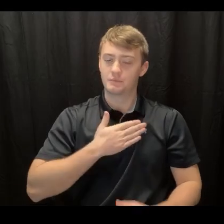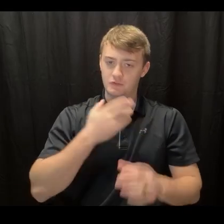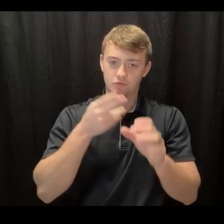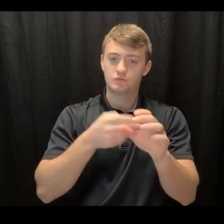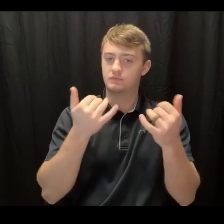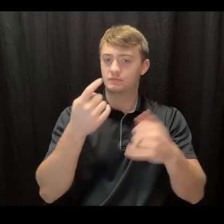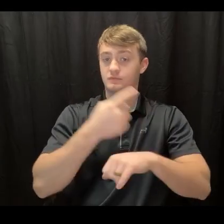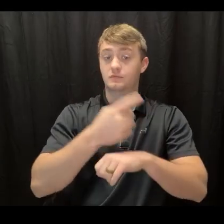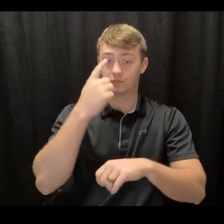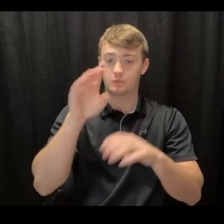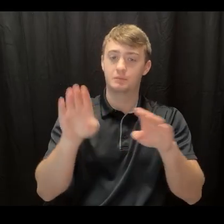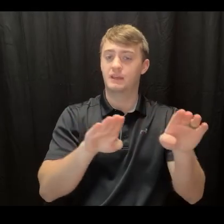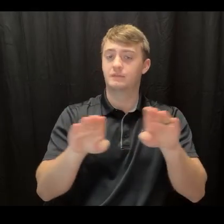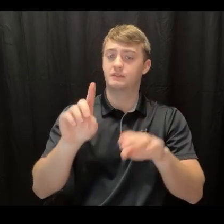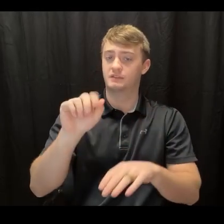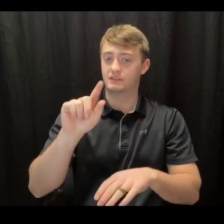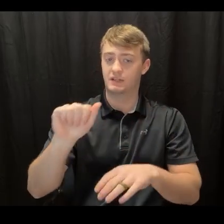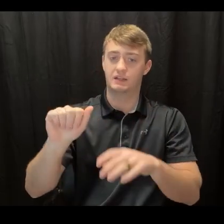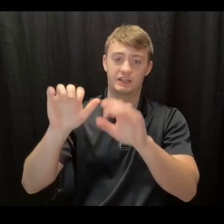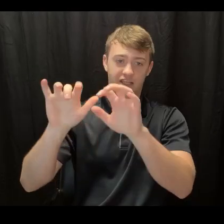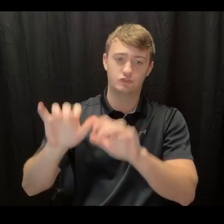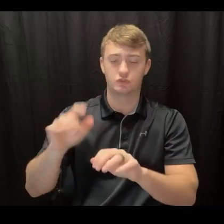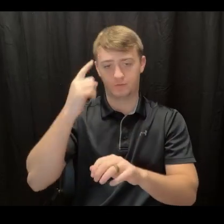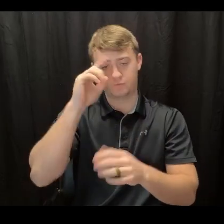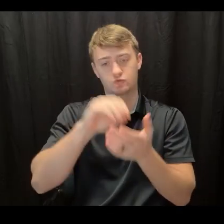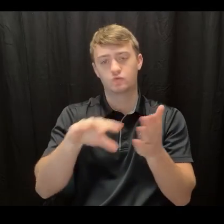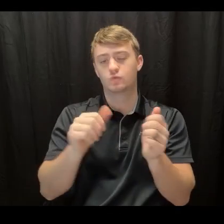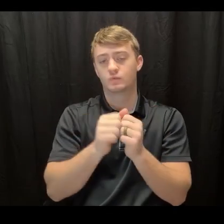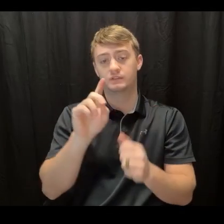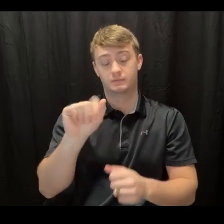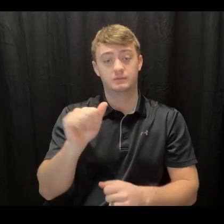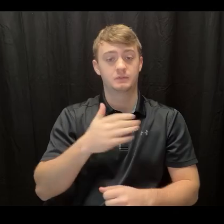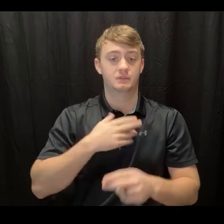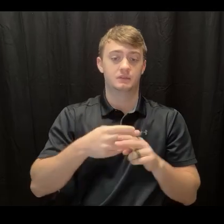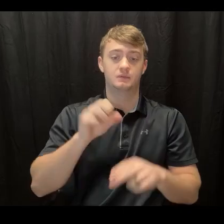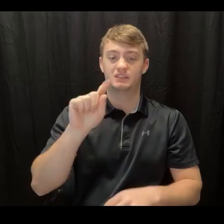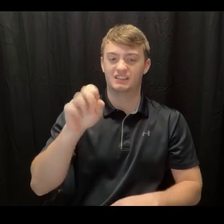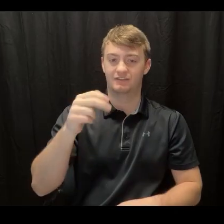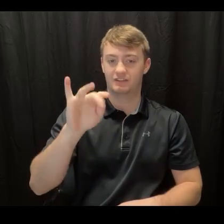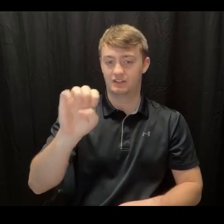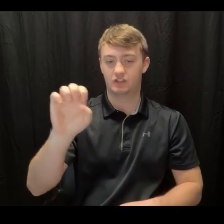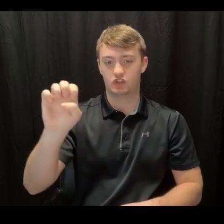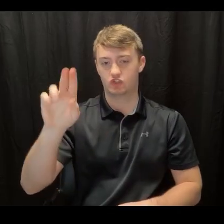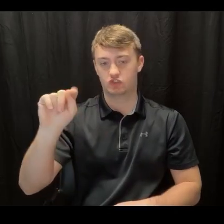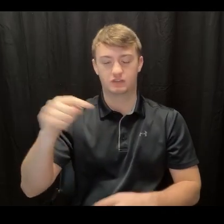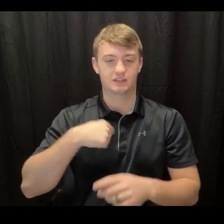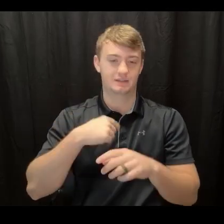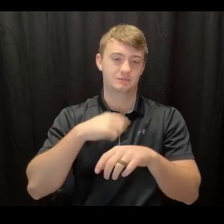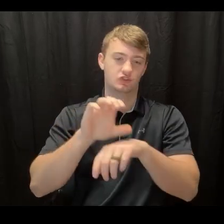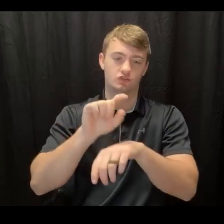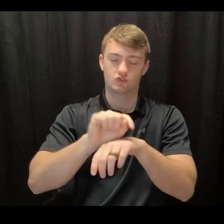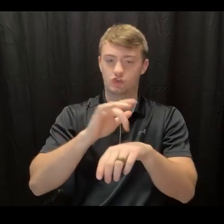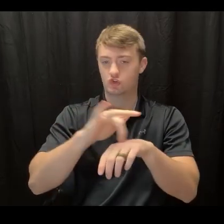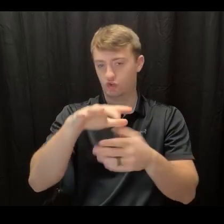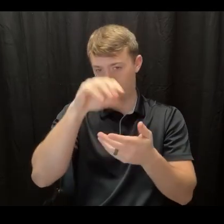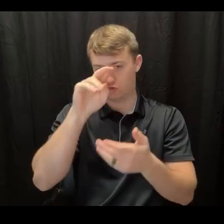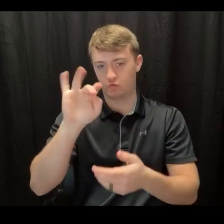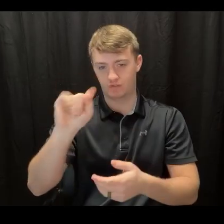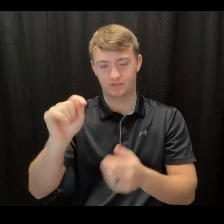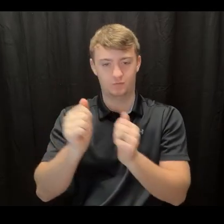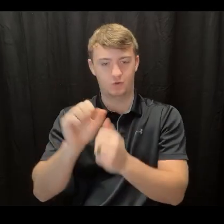Hello, we're glad you're with us today for behavior data entry for students with disabilities. My name is Stephanie Ernst, and I'm a consultant in the Early Learning Unit